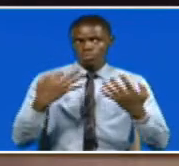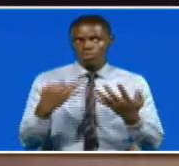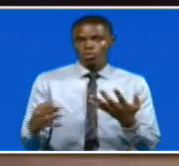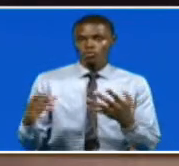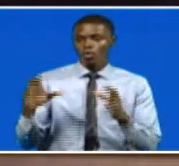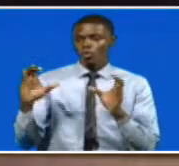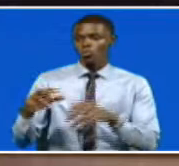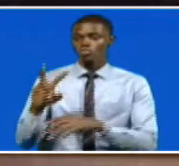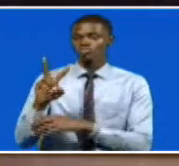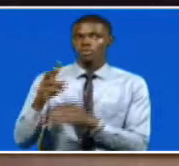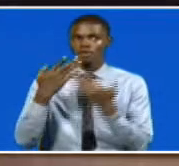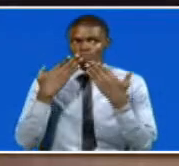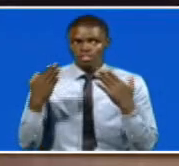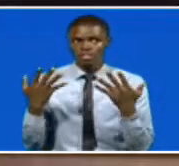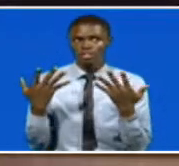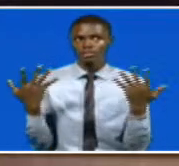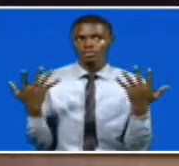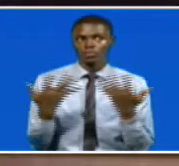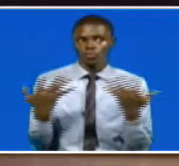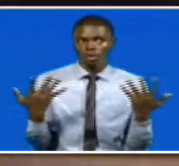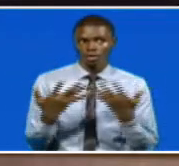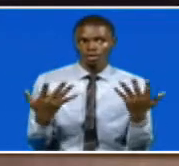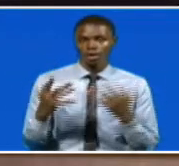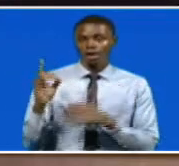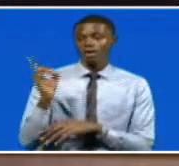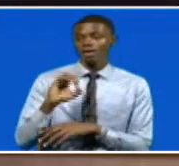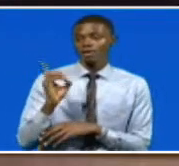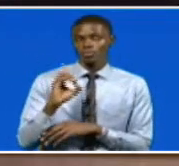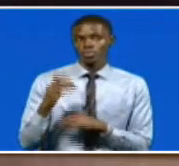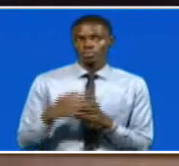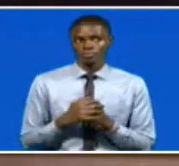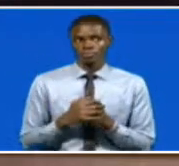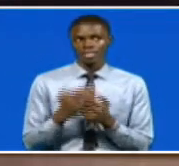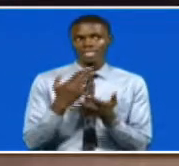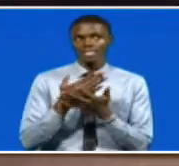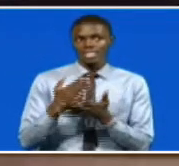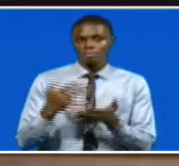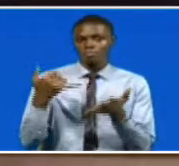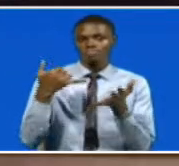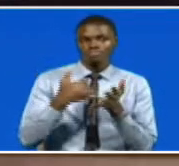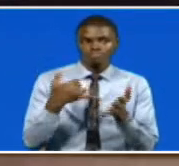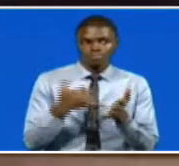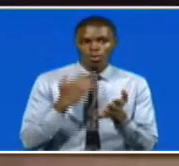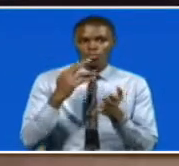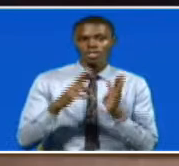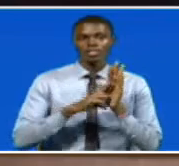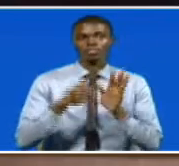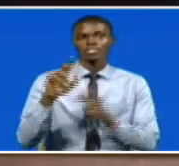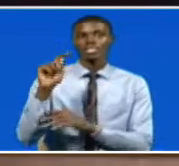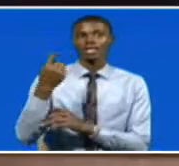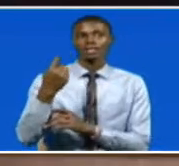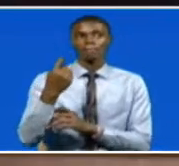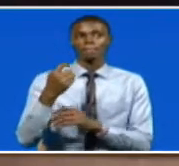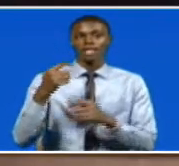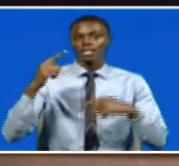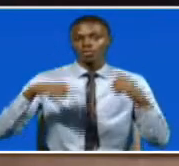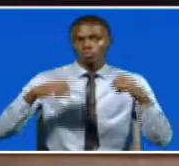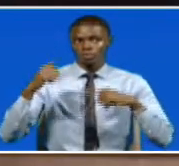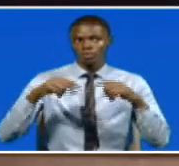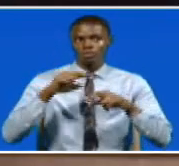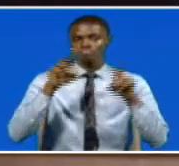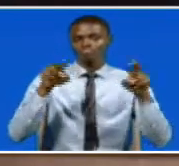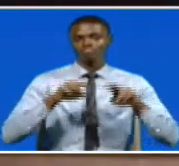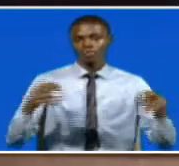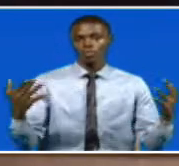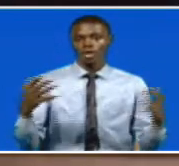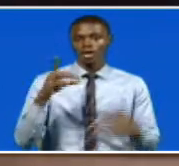cha pili yaliyokamilika kidimbwi makini jijini Nairobi. Baadhi ya washiriki watawakilisha Kenya kwenye mashindano ya kimataifa huko